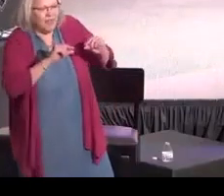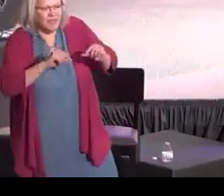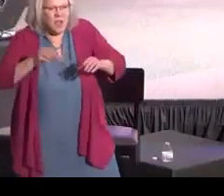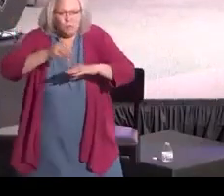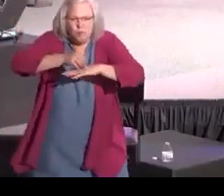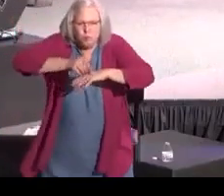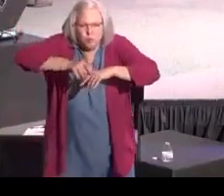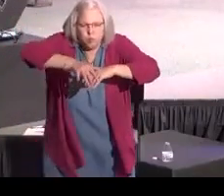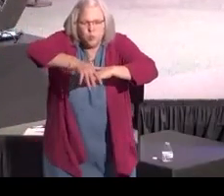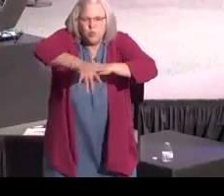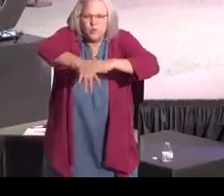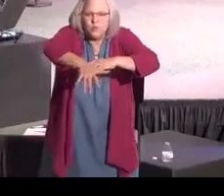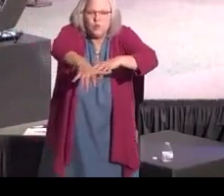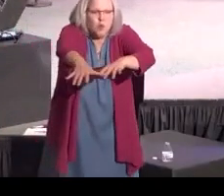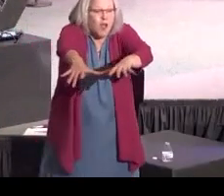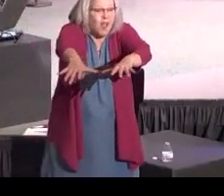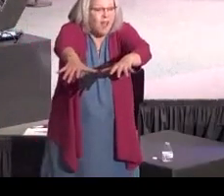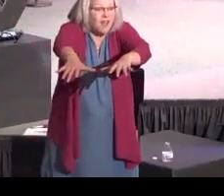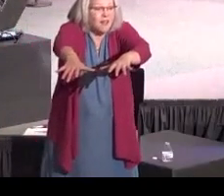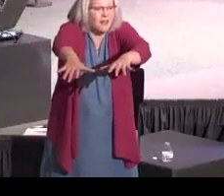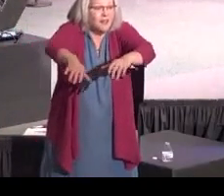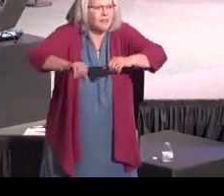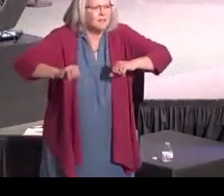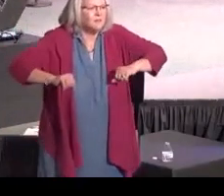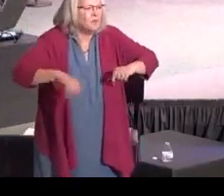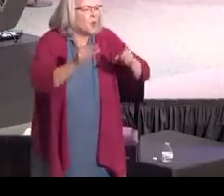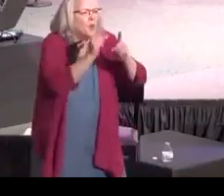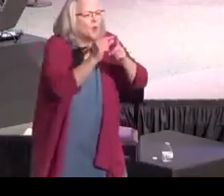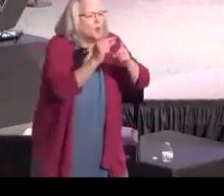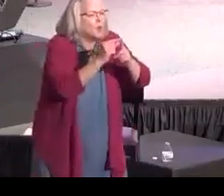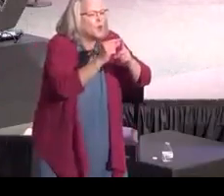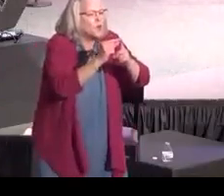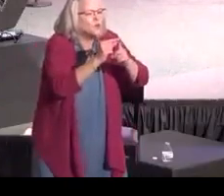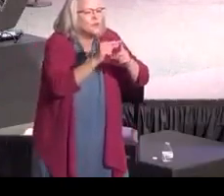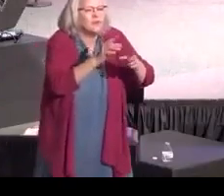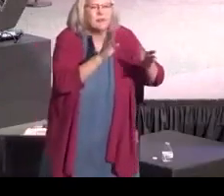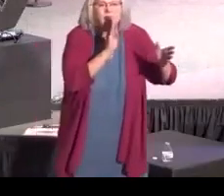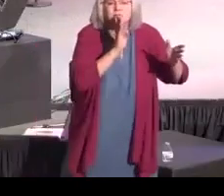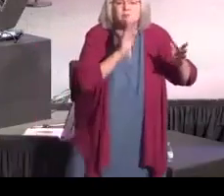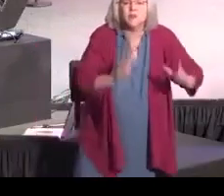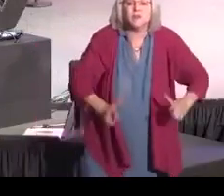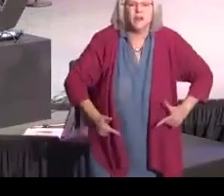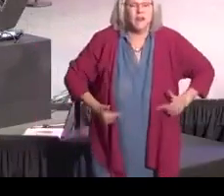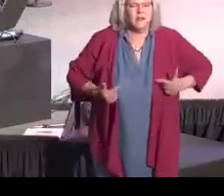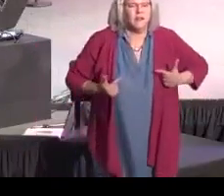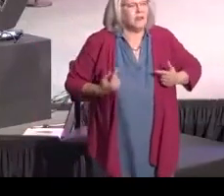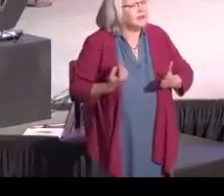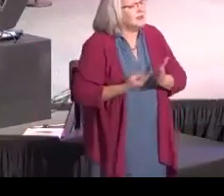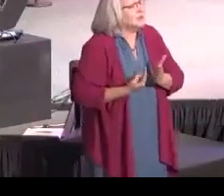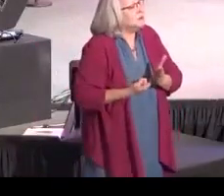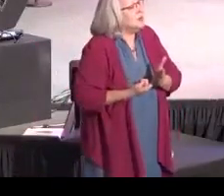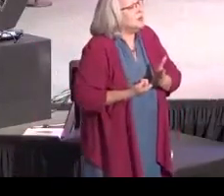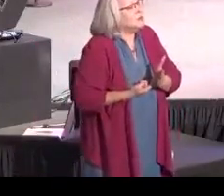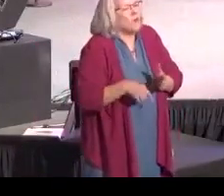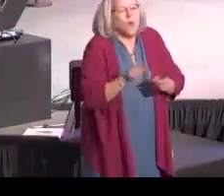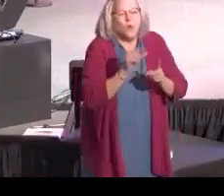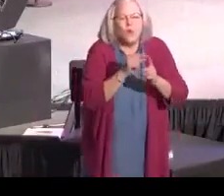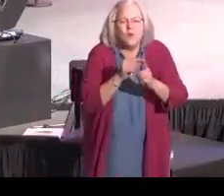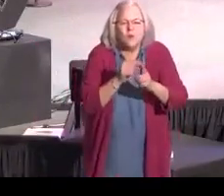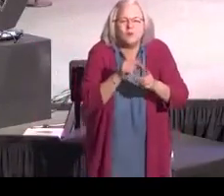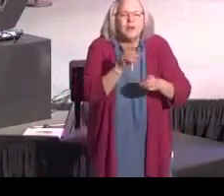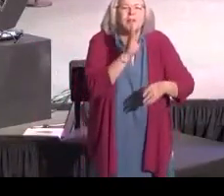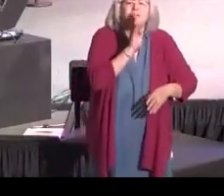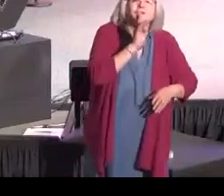murderer, right? The power of words. You know, words speak life. And sometimes words can speak harm and